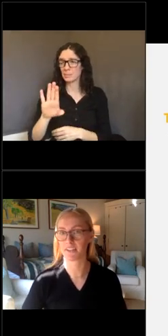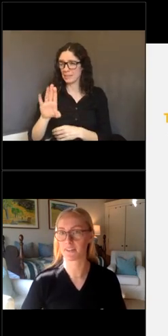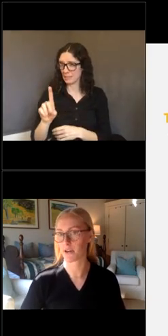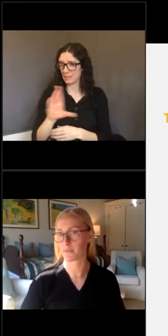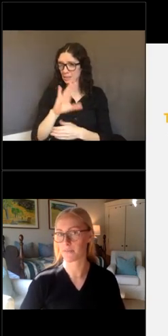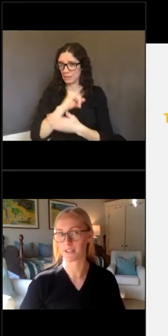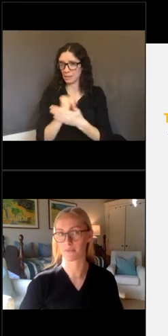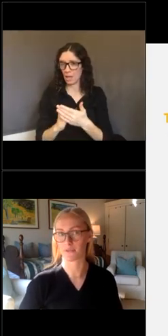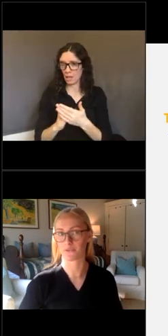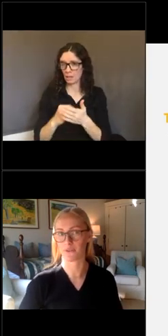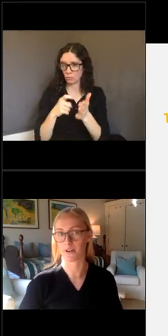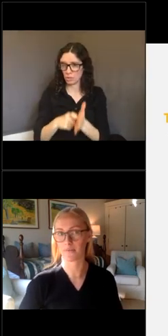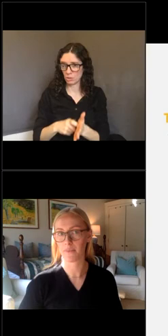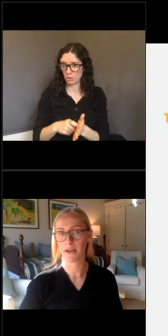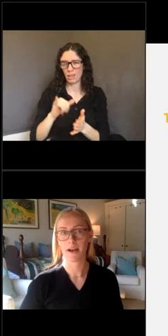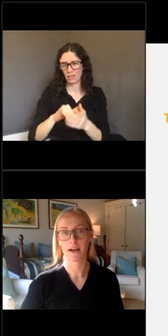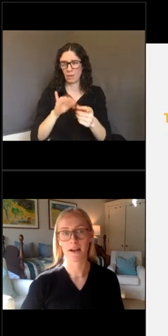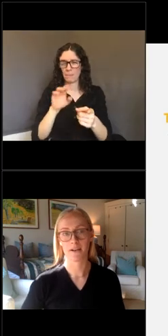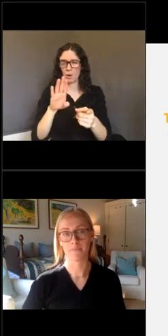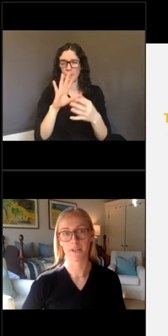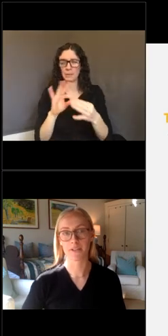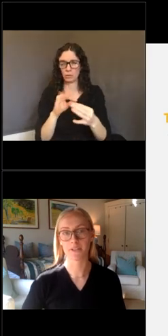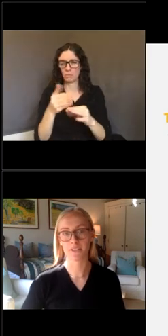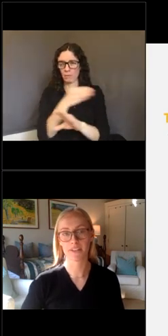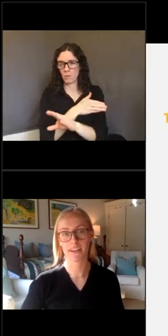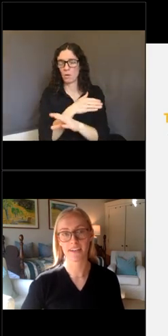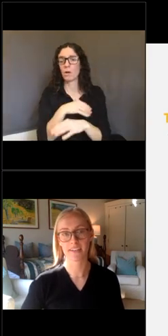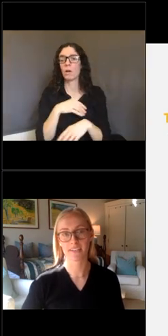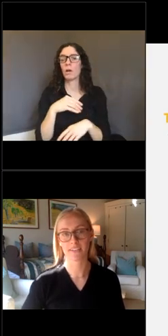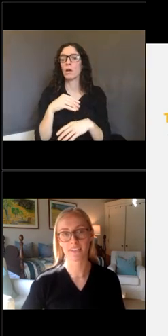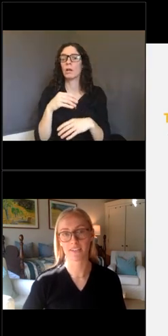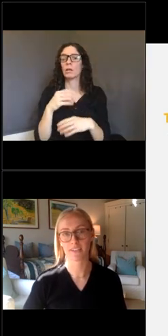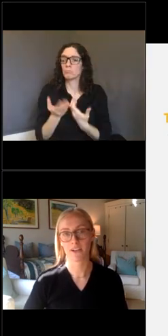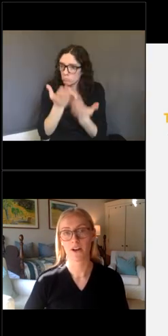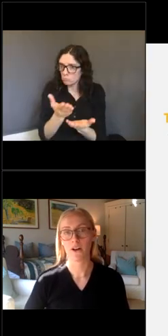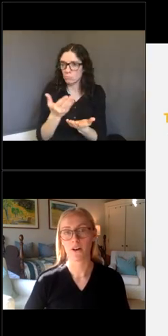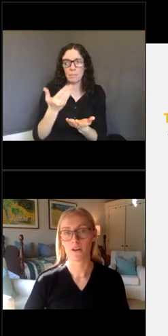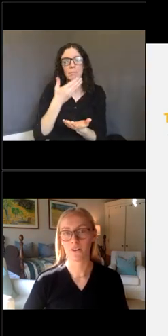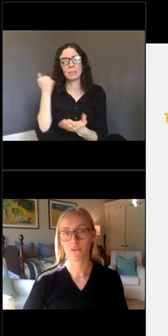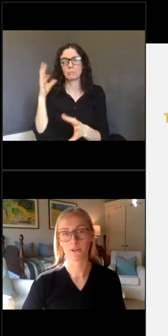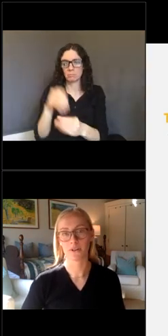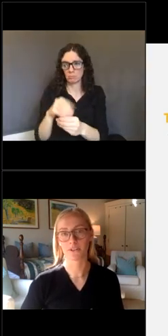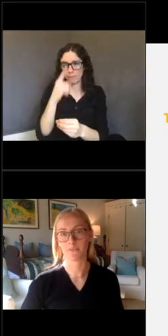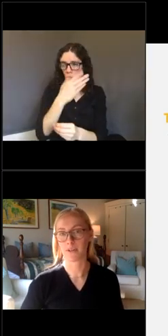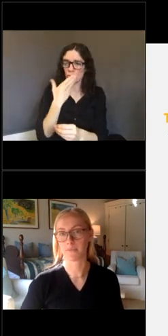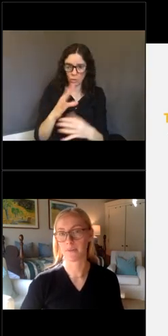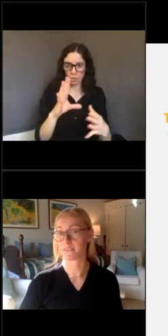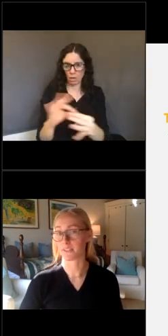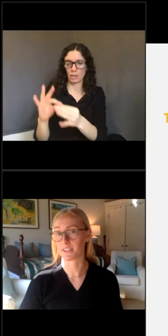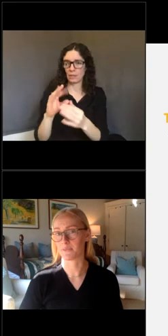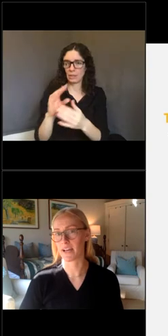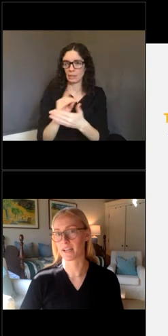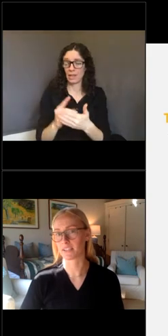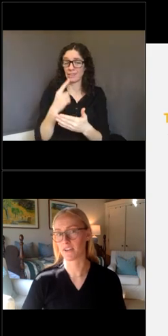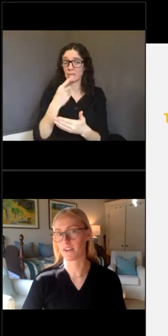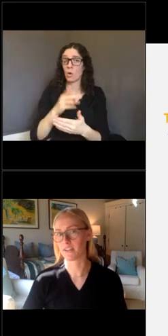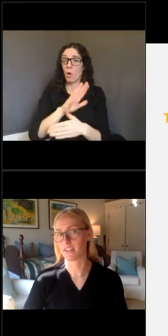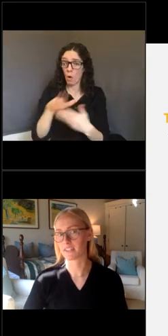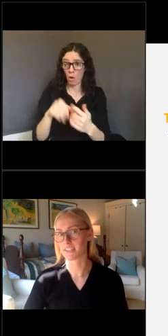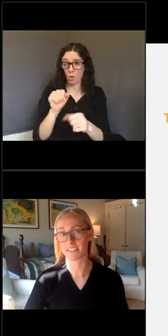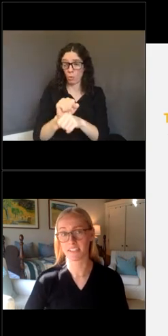criteria that Barb mentioned before, including that all work should minimize adverse